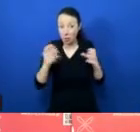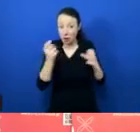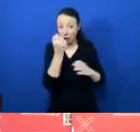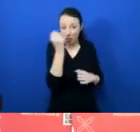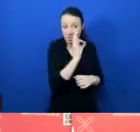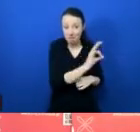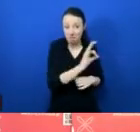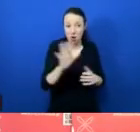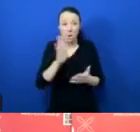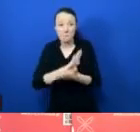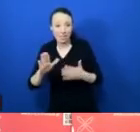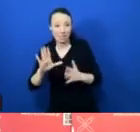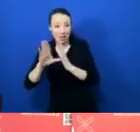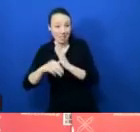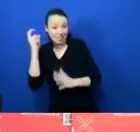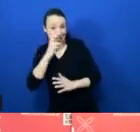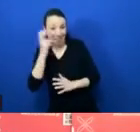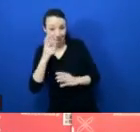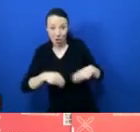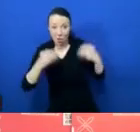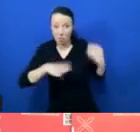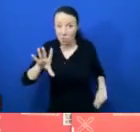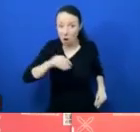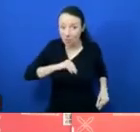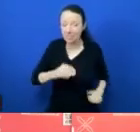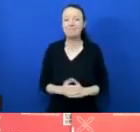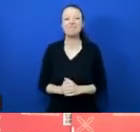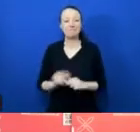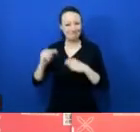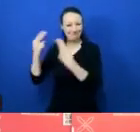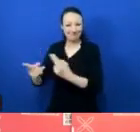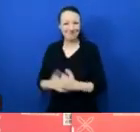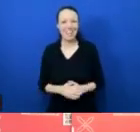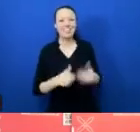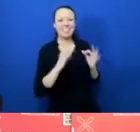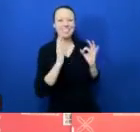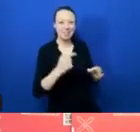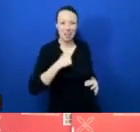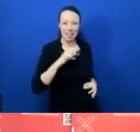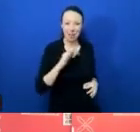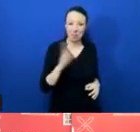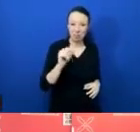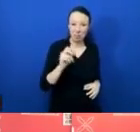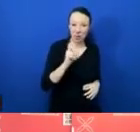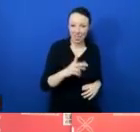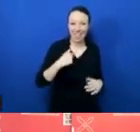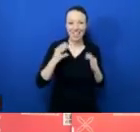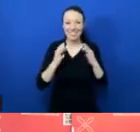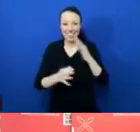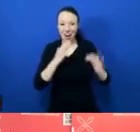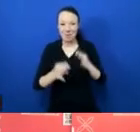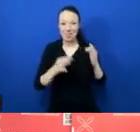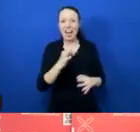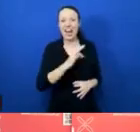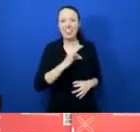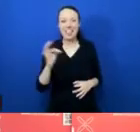the engagement of the citizens? So I will give you the floor. My name is Tomasz Piątek, and I have the pleasure of showing you today